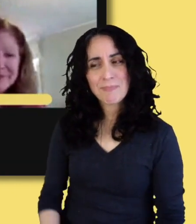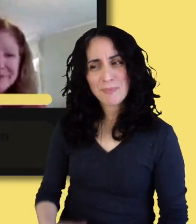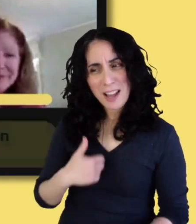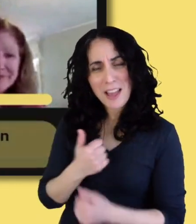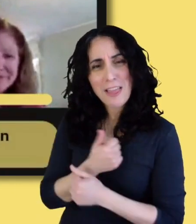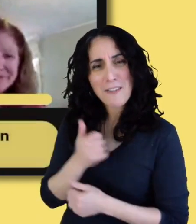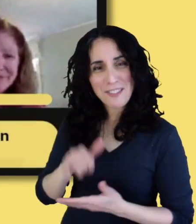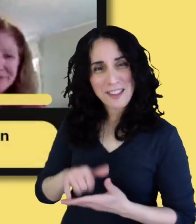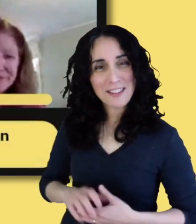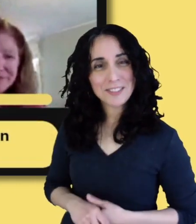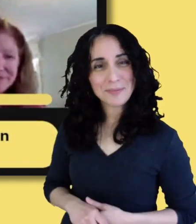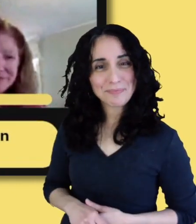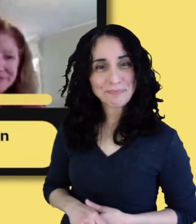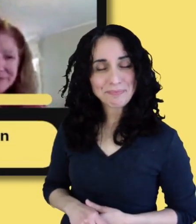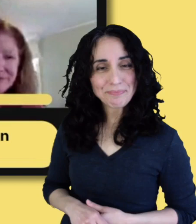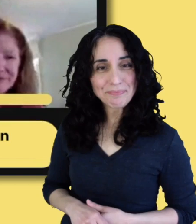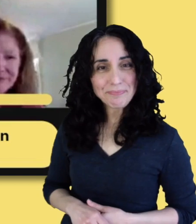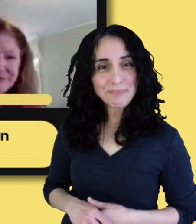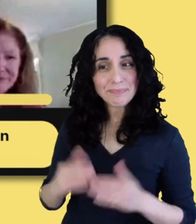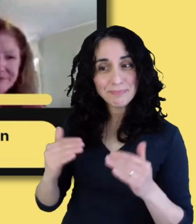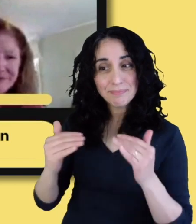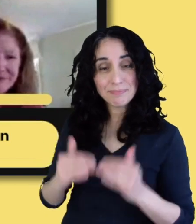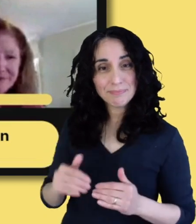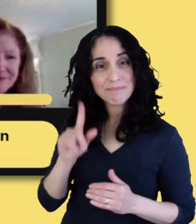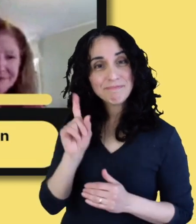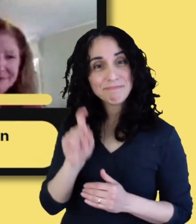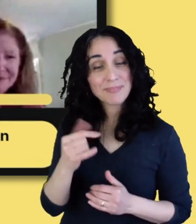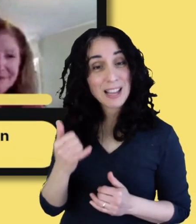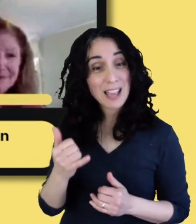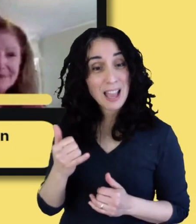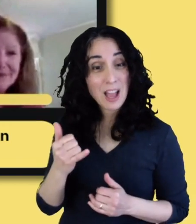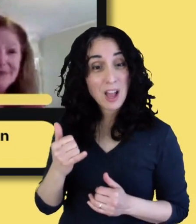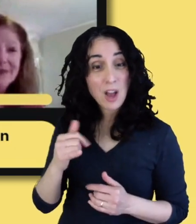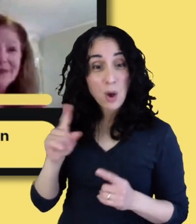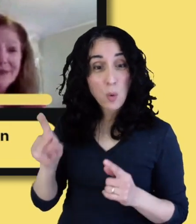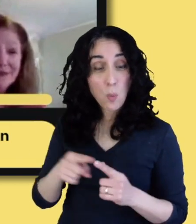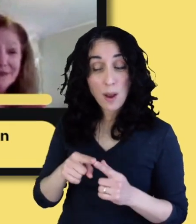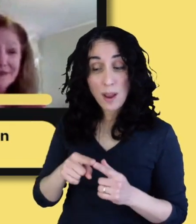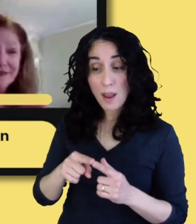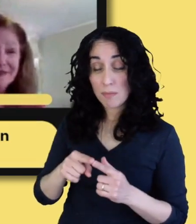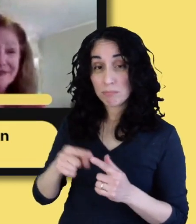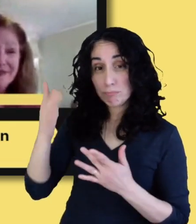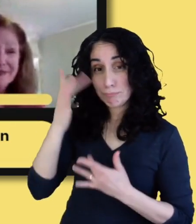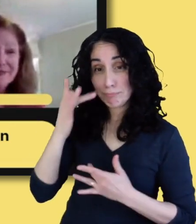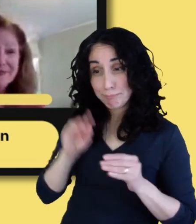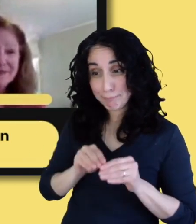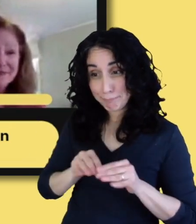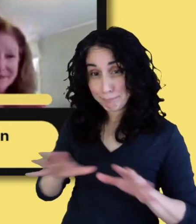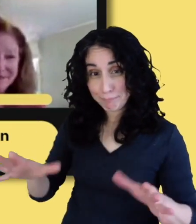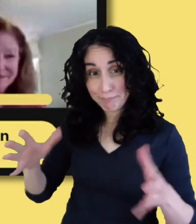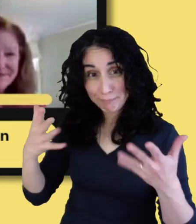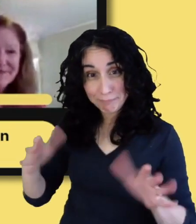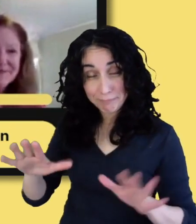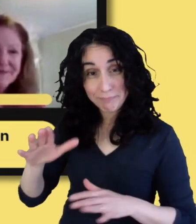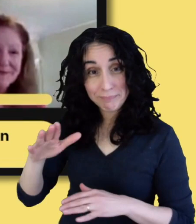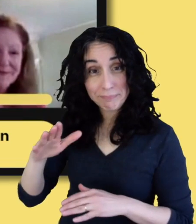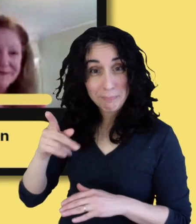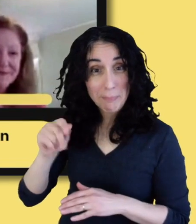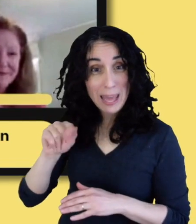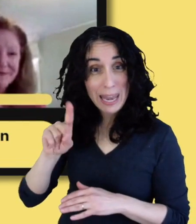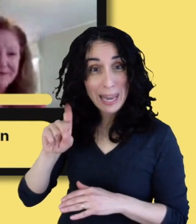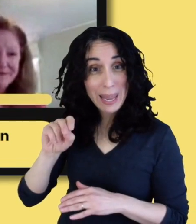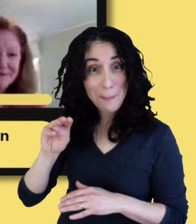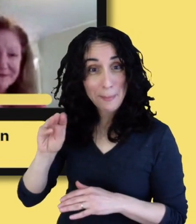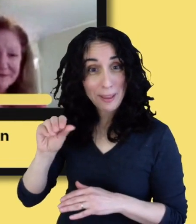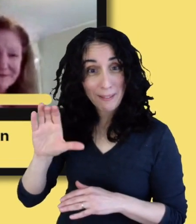something that you're looking forward to when the pandemic has passed and we go back to a normal life? And I'm putting up